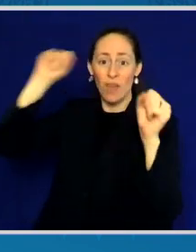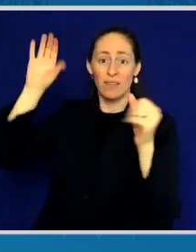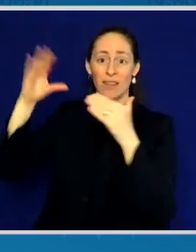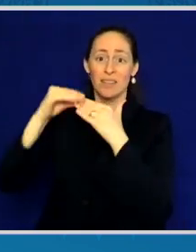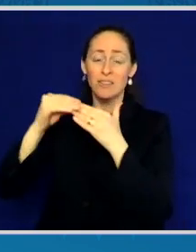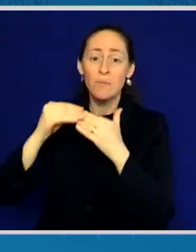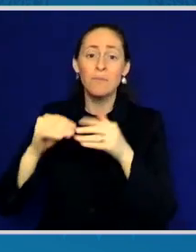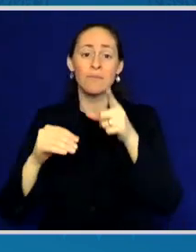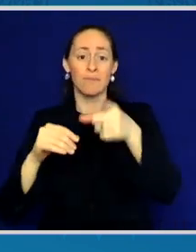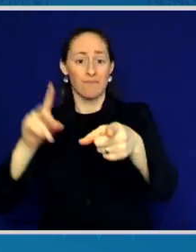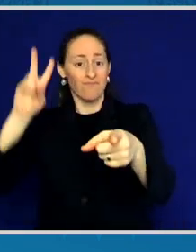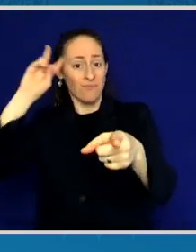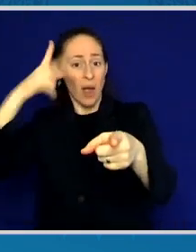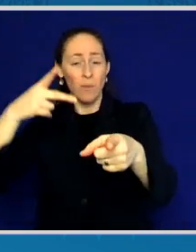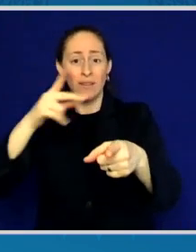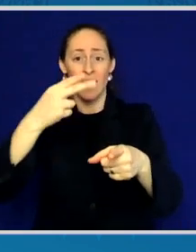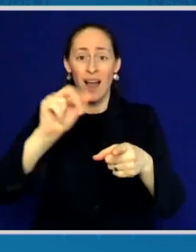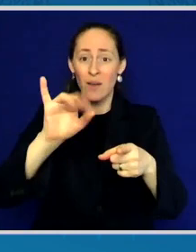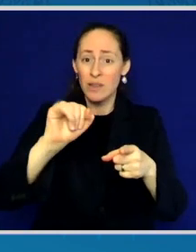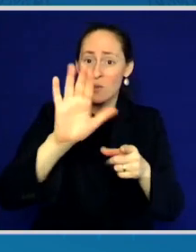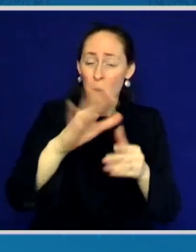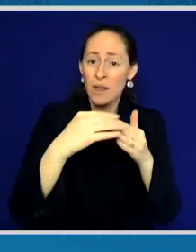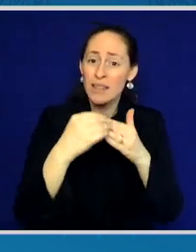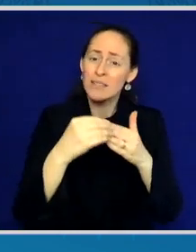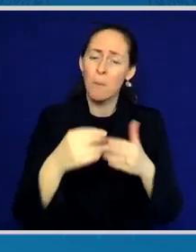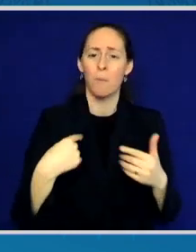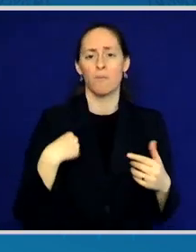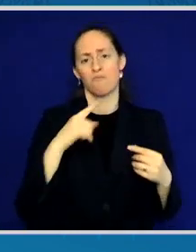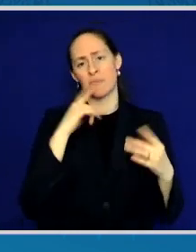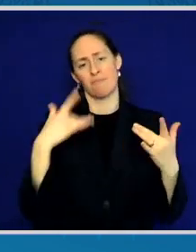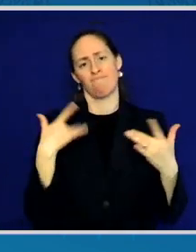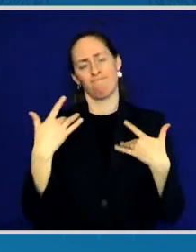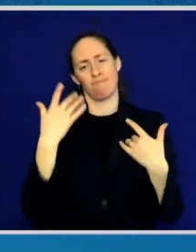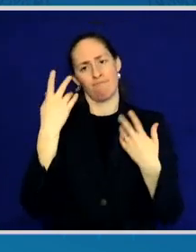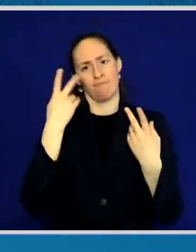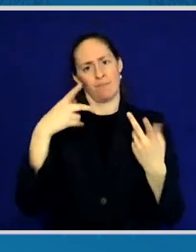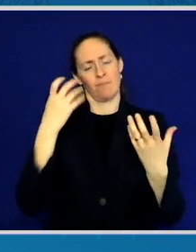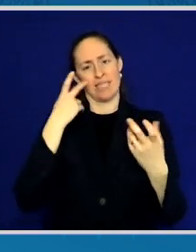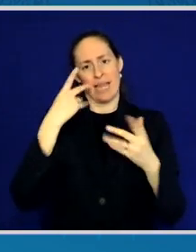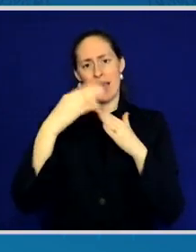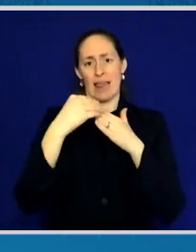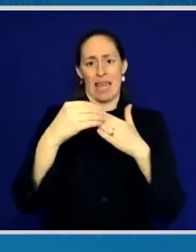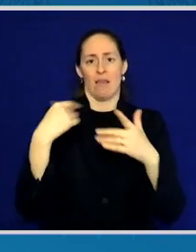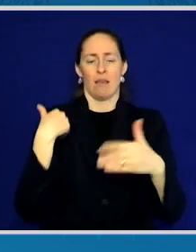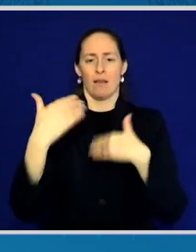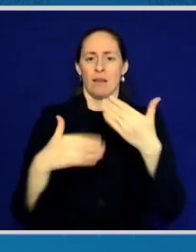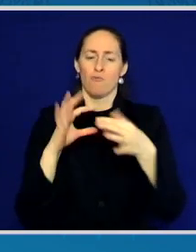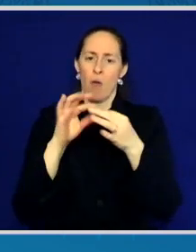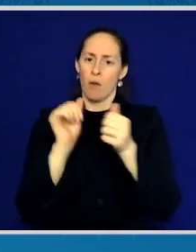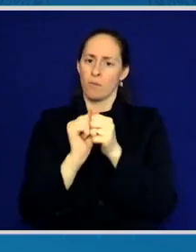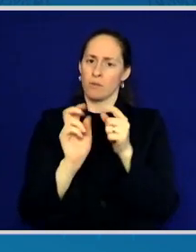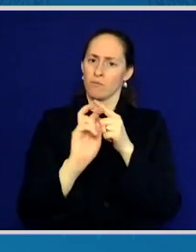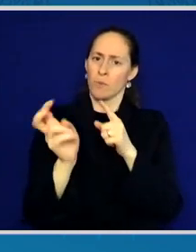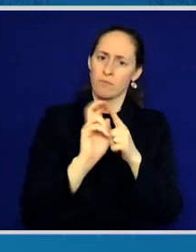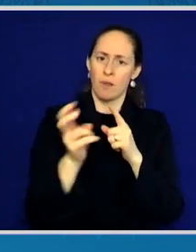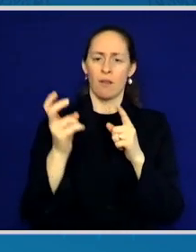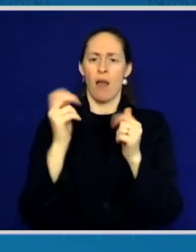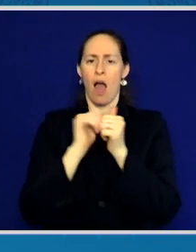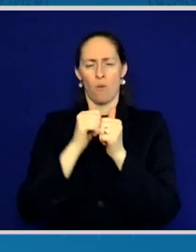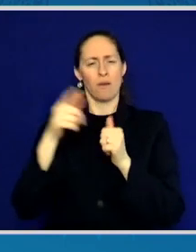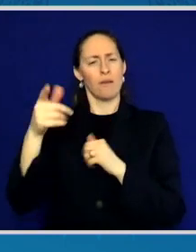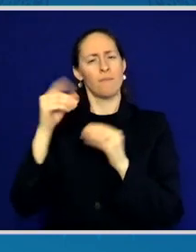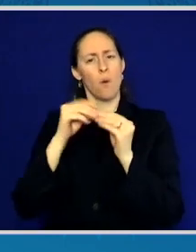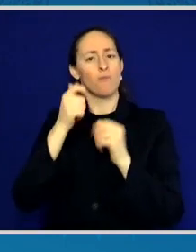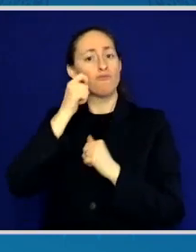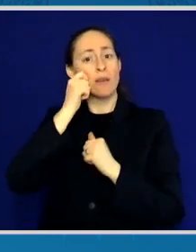Harris to weaponize the leadership that we have to really think about transit from a racial equity lens